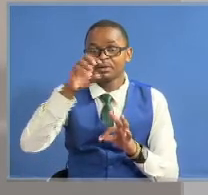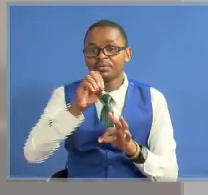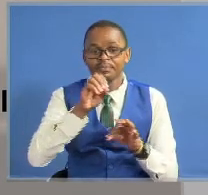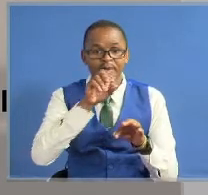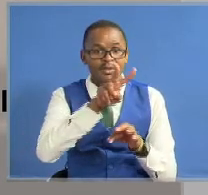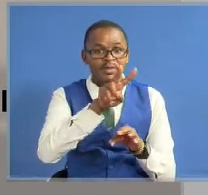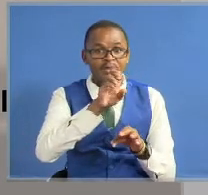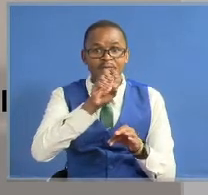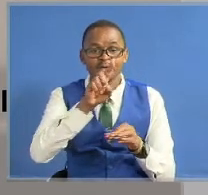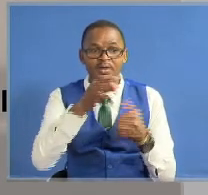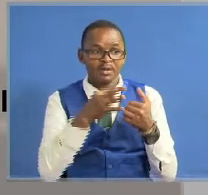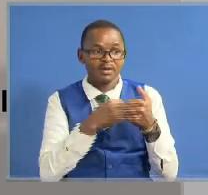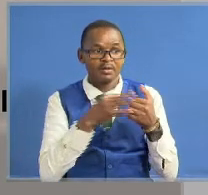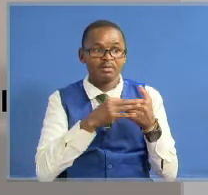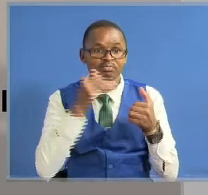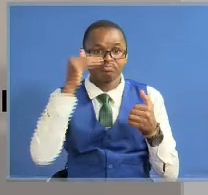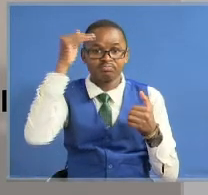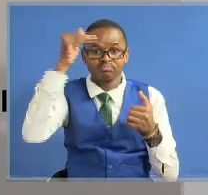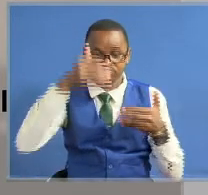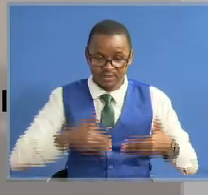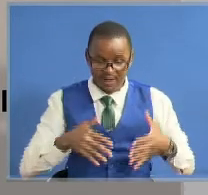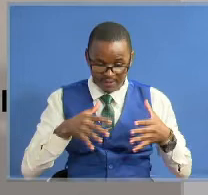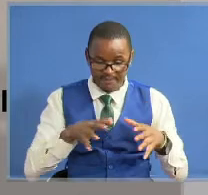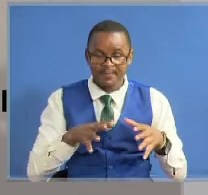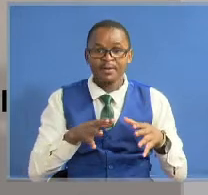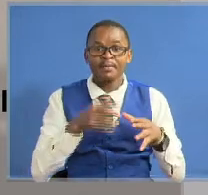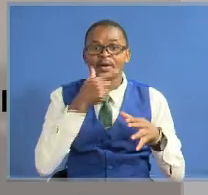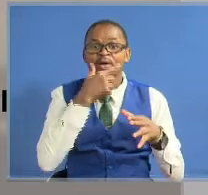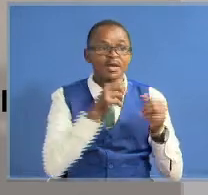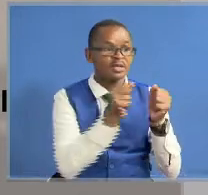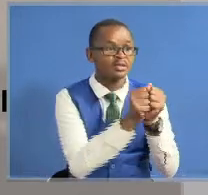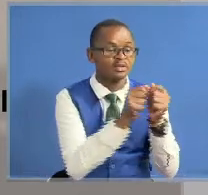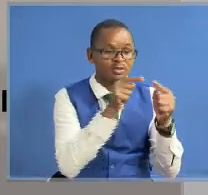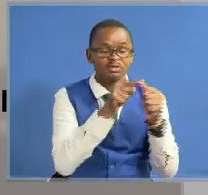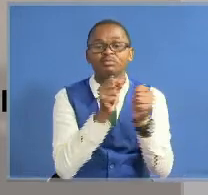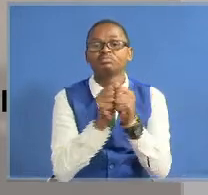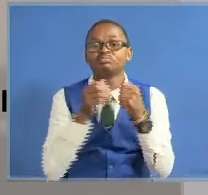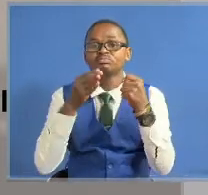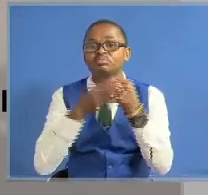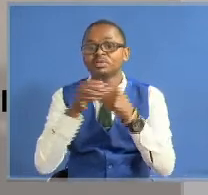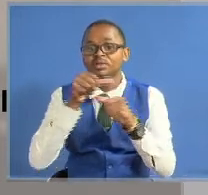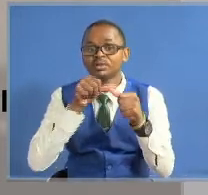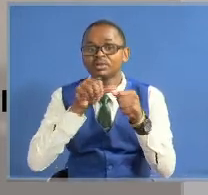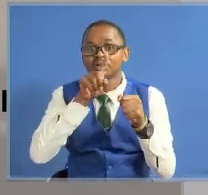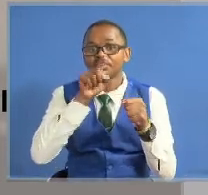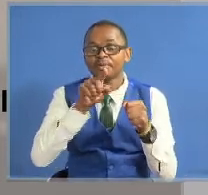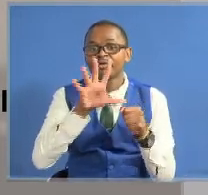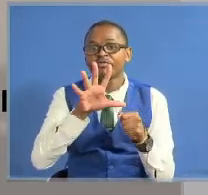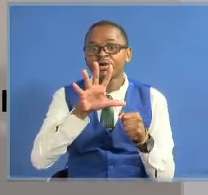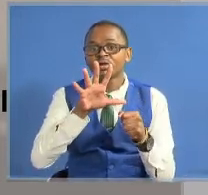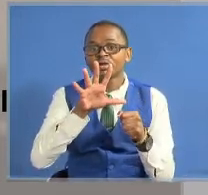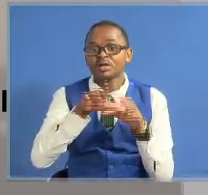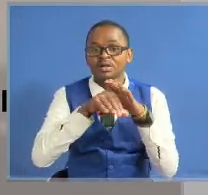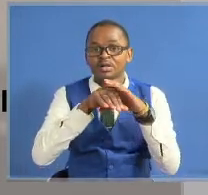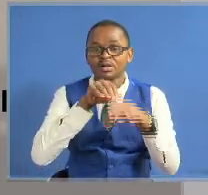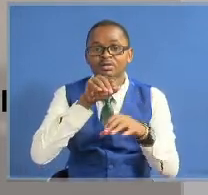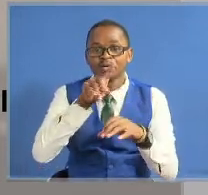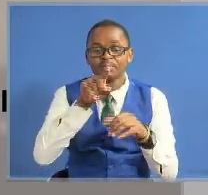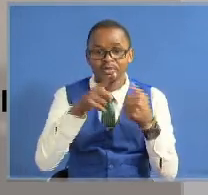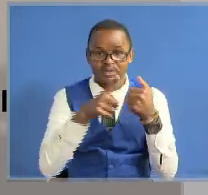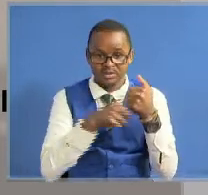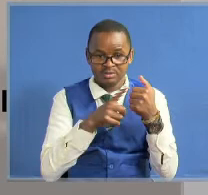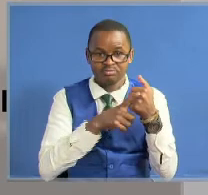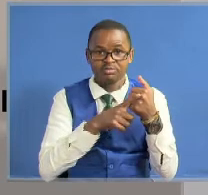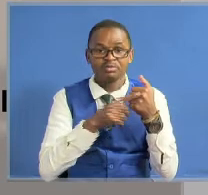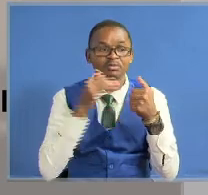in 2018, adolescents, young people at the ages of 10 to 19, about 1.5 million out of 1.6